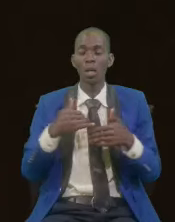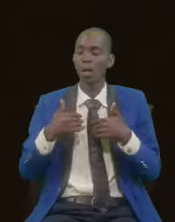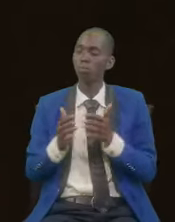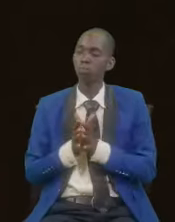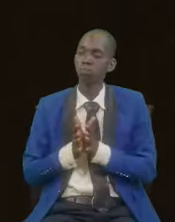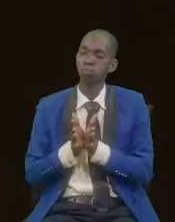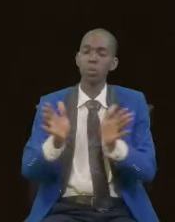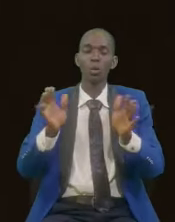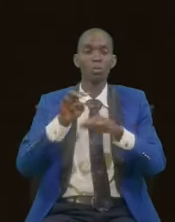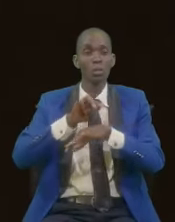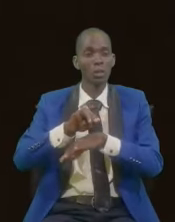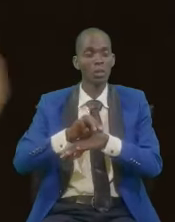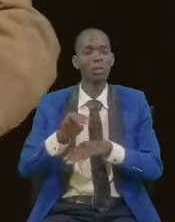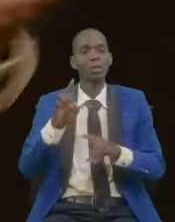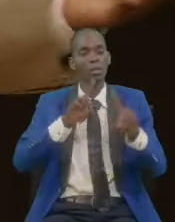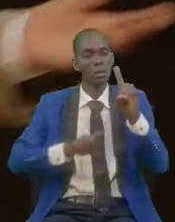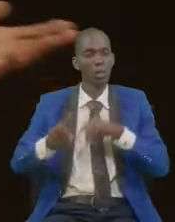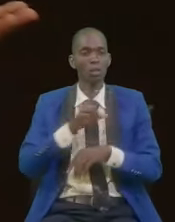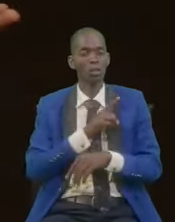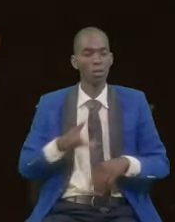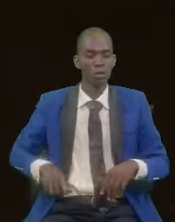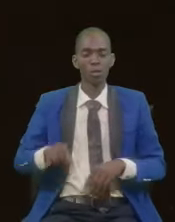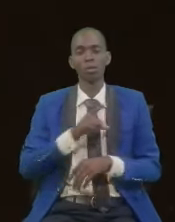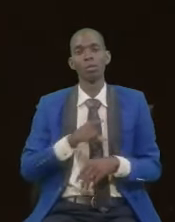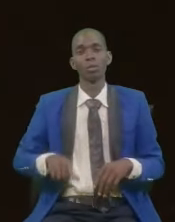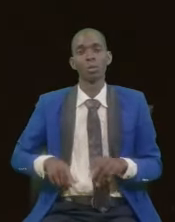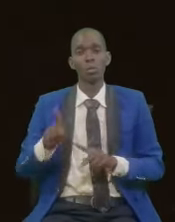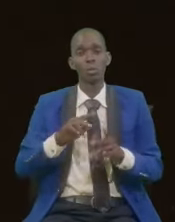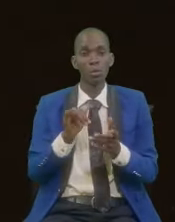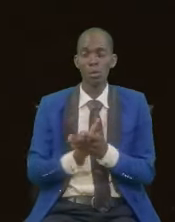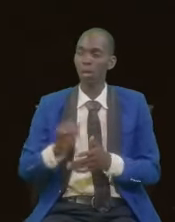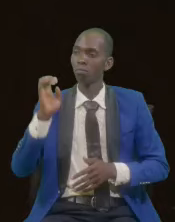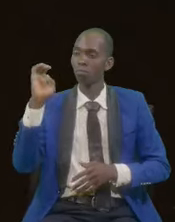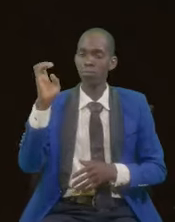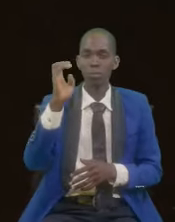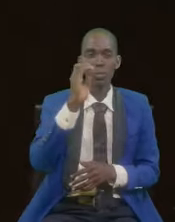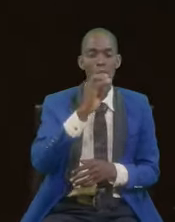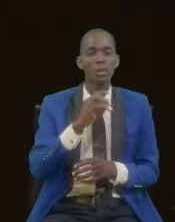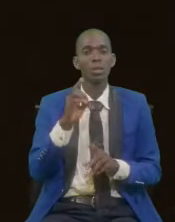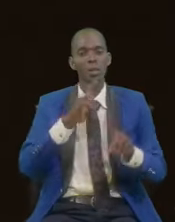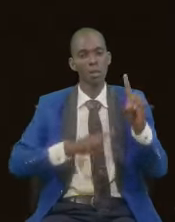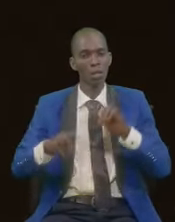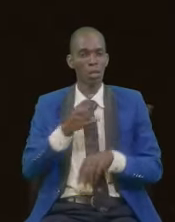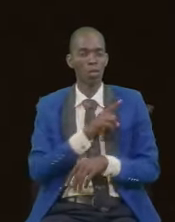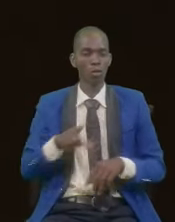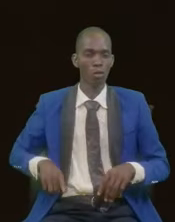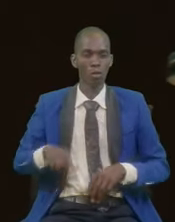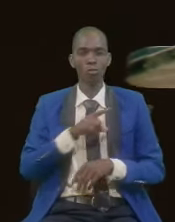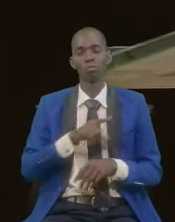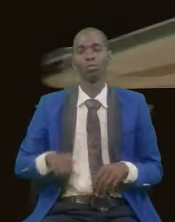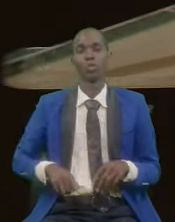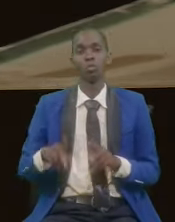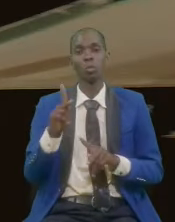Lord, Lord, those who evangelize, Lord, Lord, those who